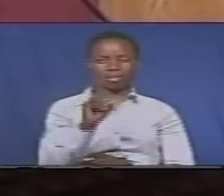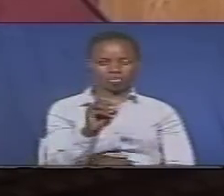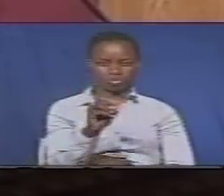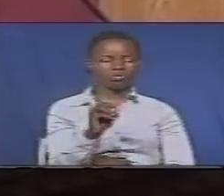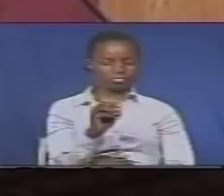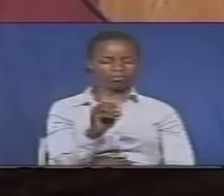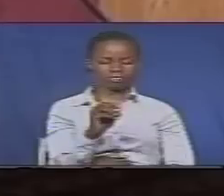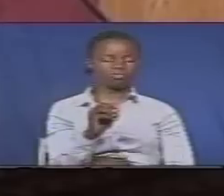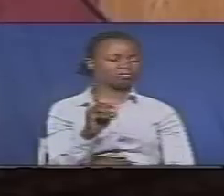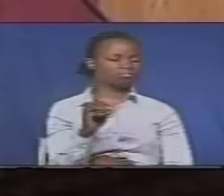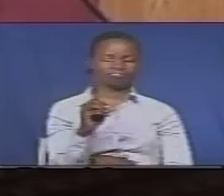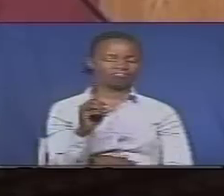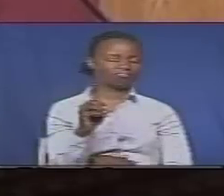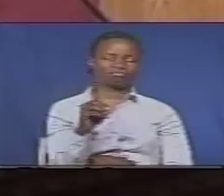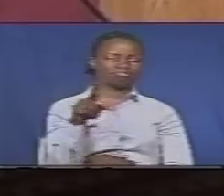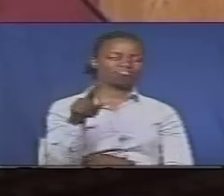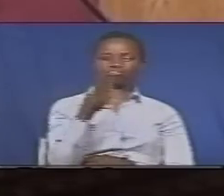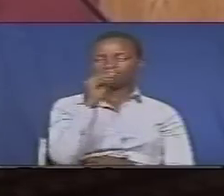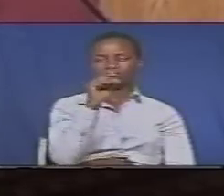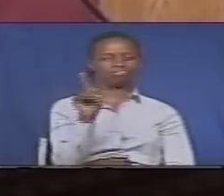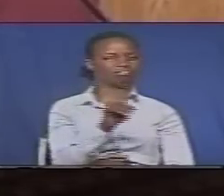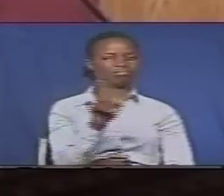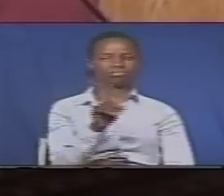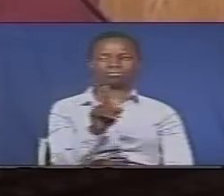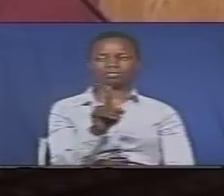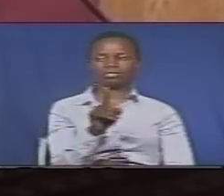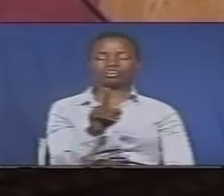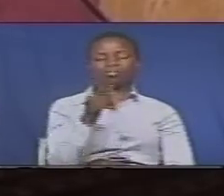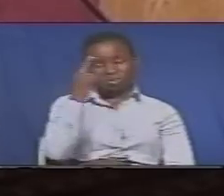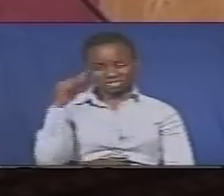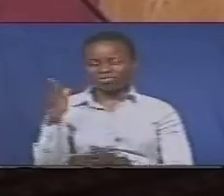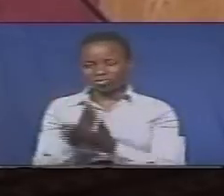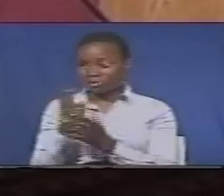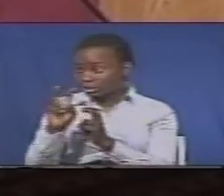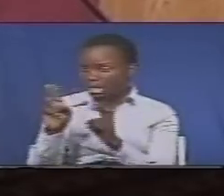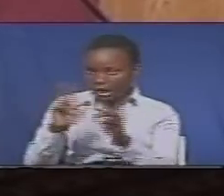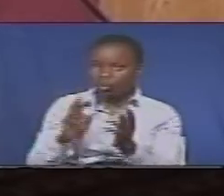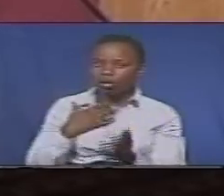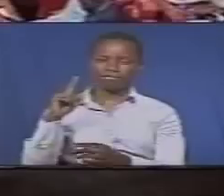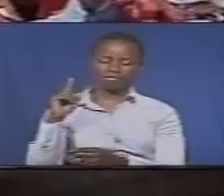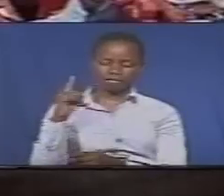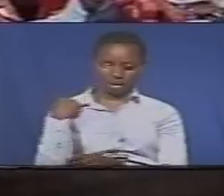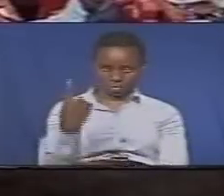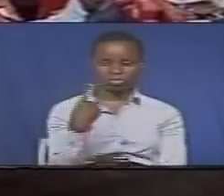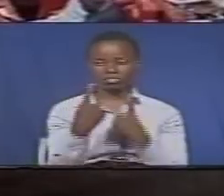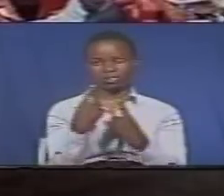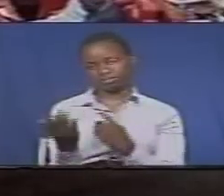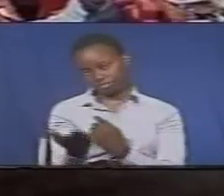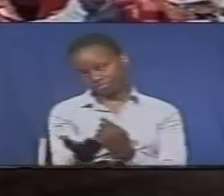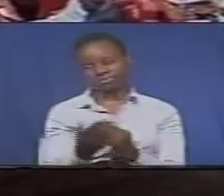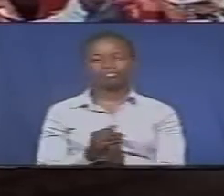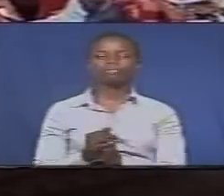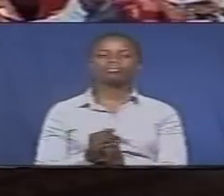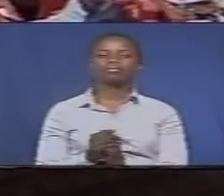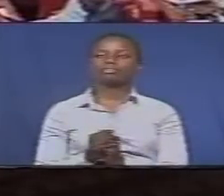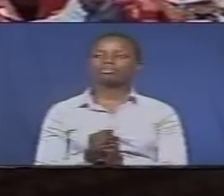by the Appointments Committee, members engaged in a heated debate as to whether to adopt or reject the report as amended. Members allied to the CORD